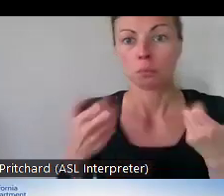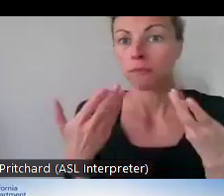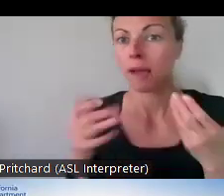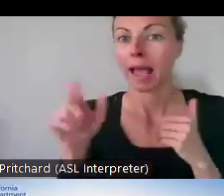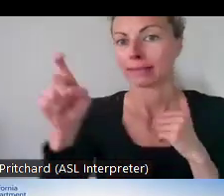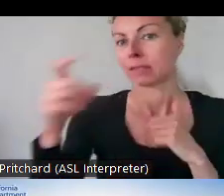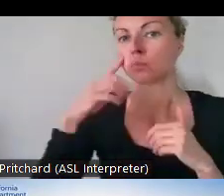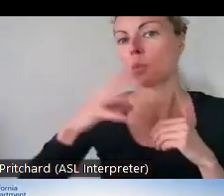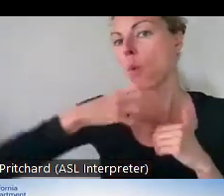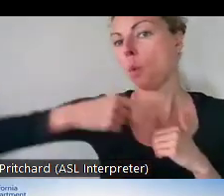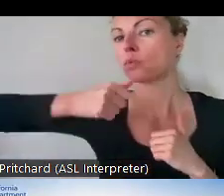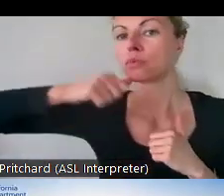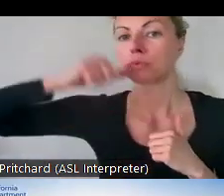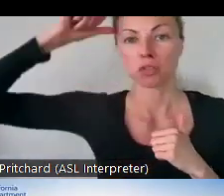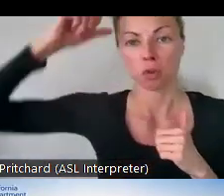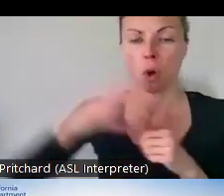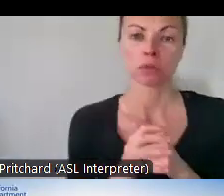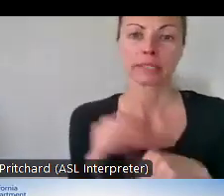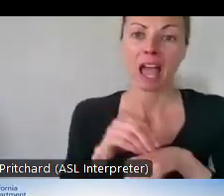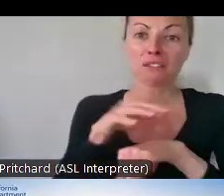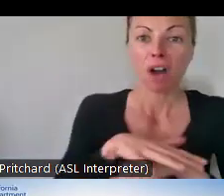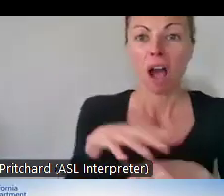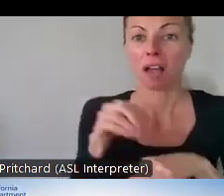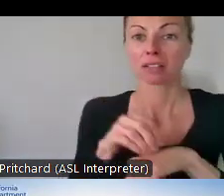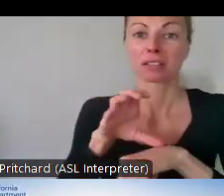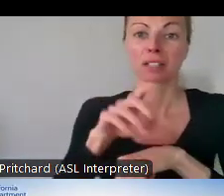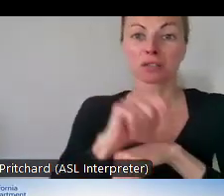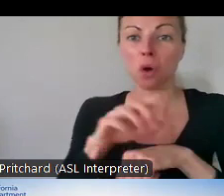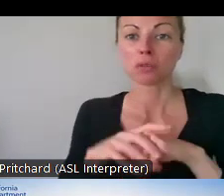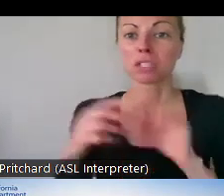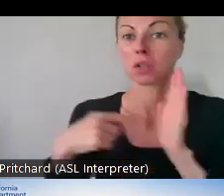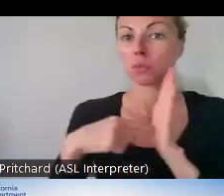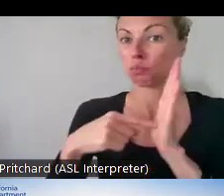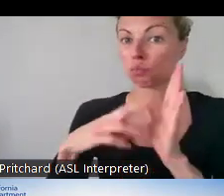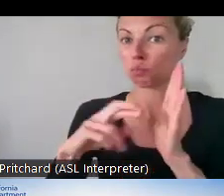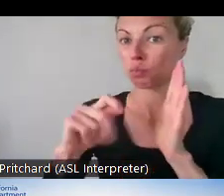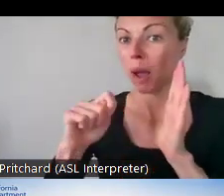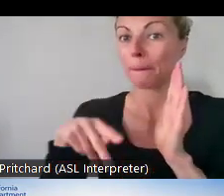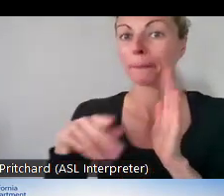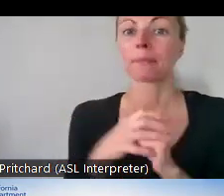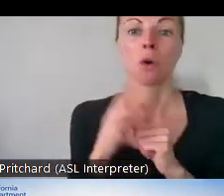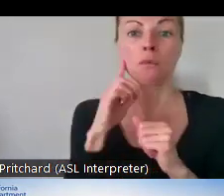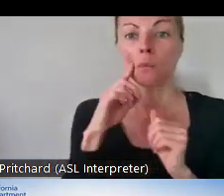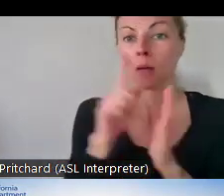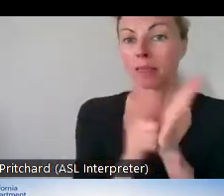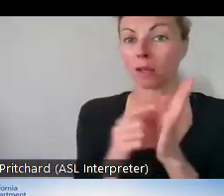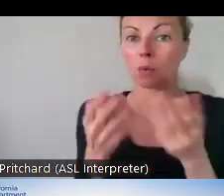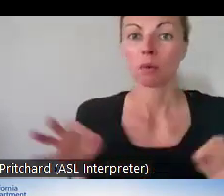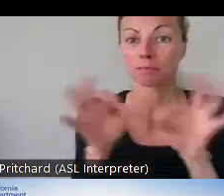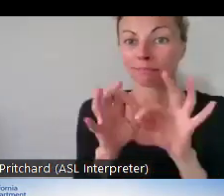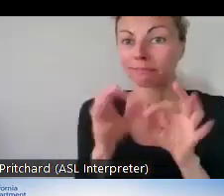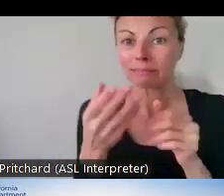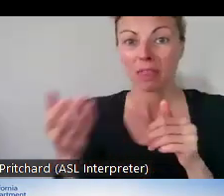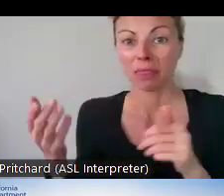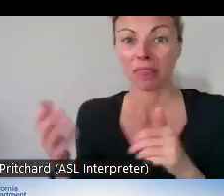needed to our older adults, including advice, counseling, and even representation to handle legal matters in order for them to remain safely